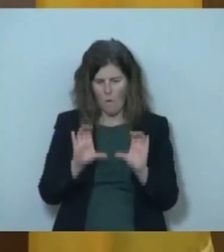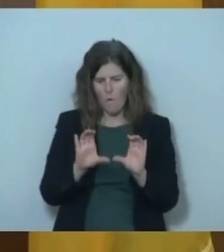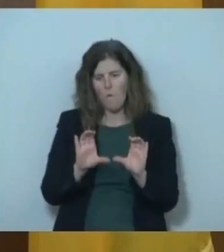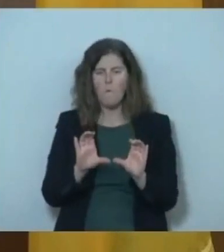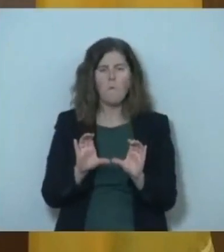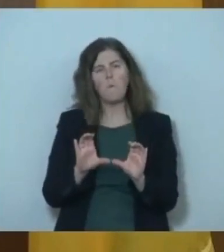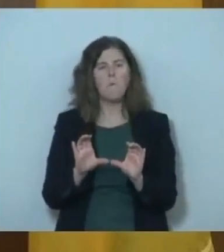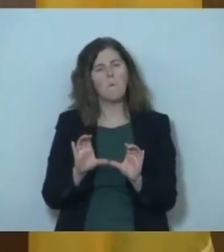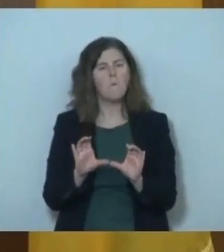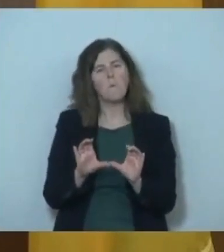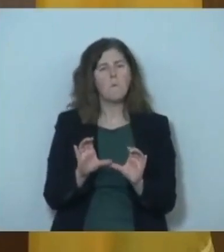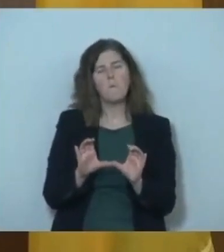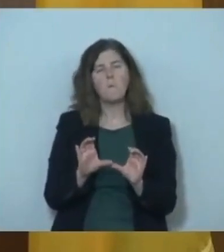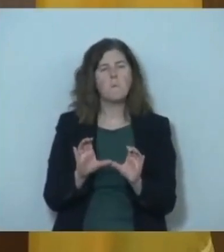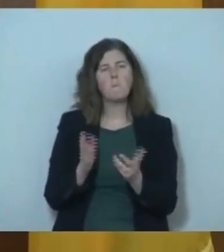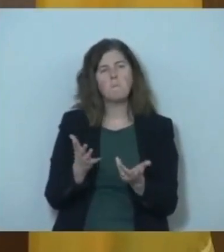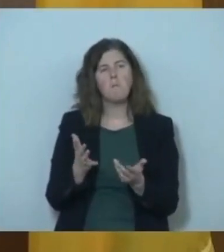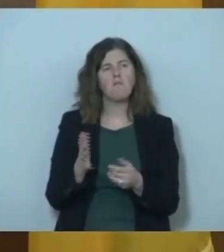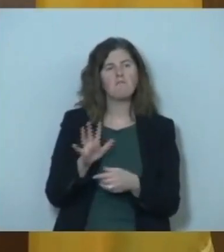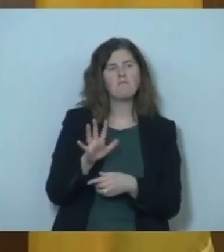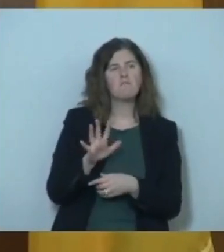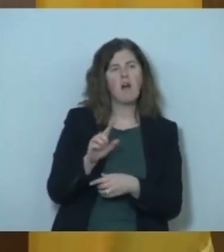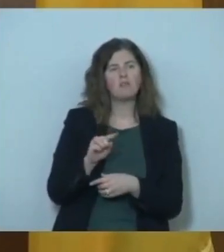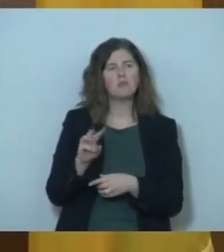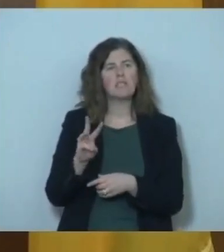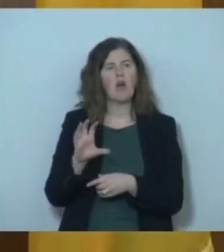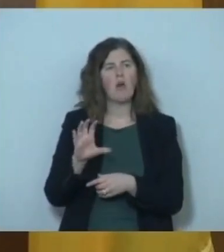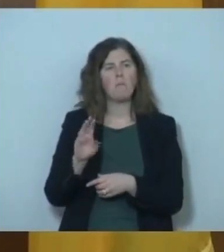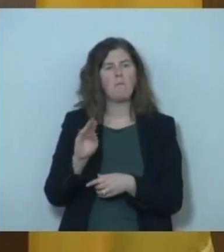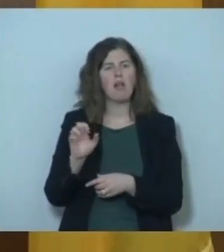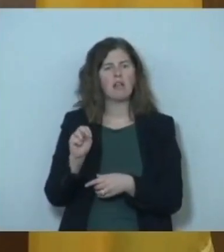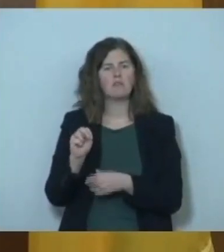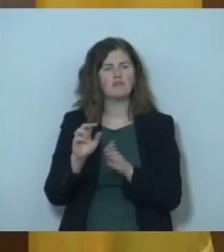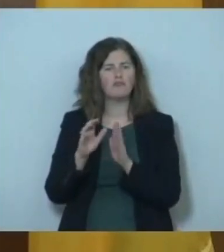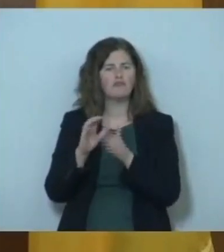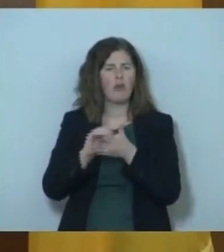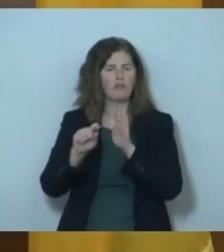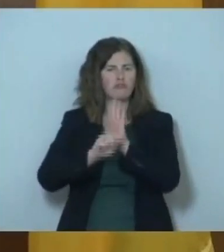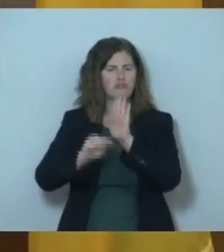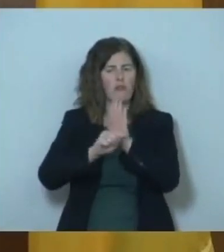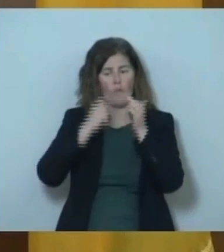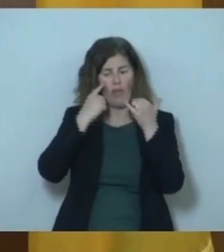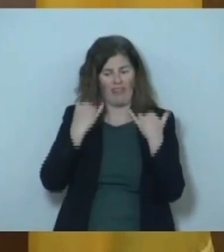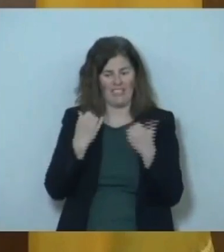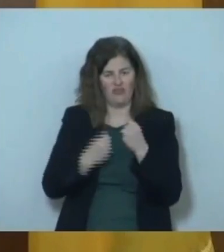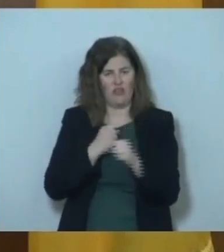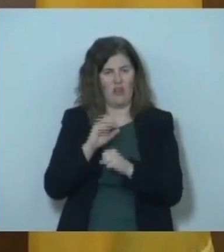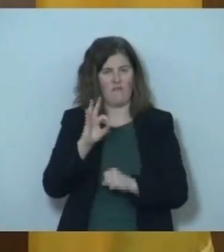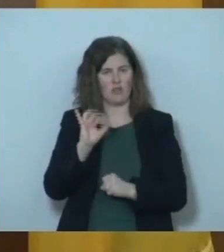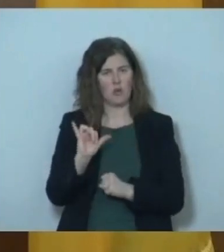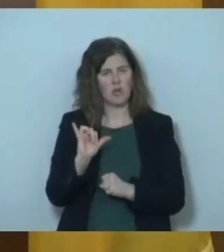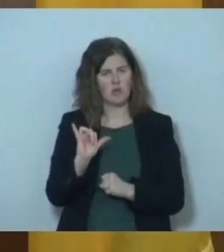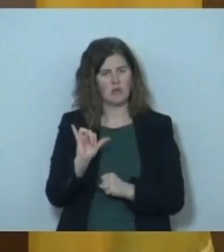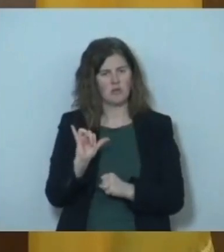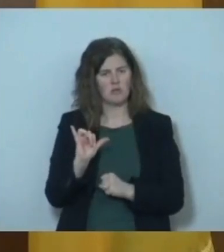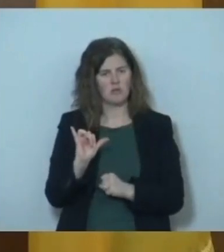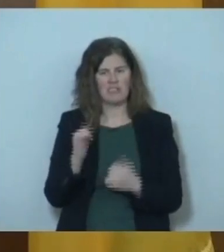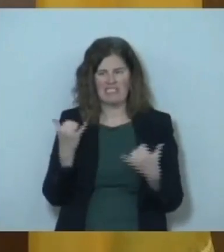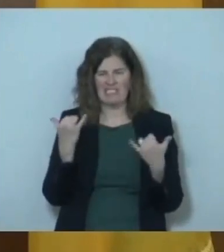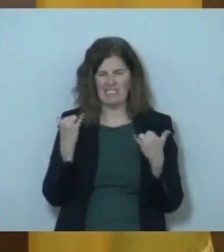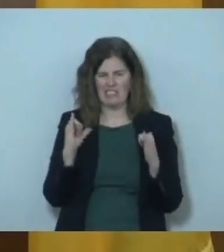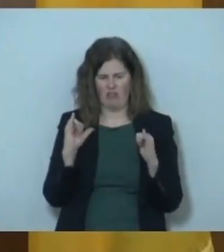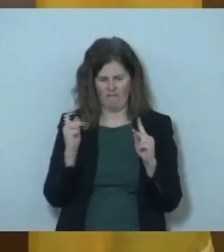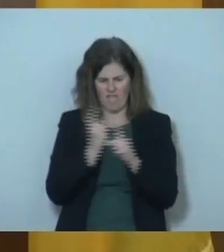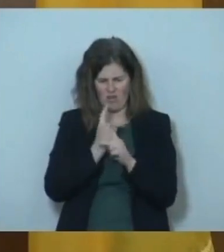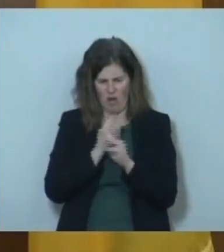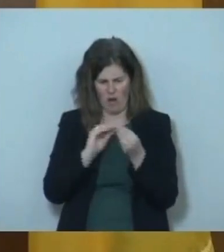maybe another $500 or $600 million deficit in this fiscal year, right? We're still